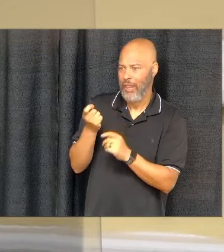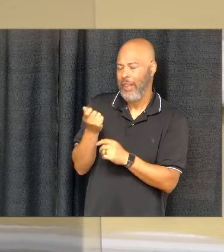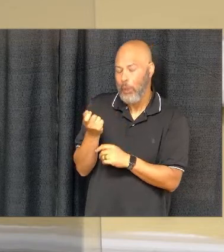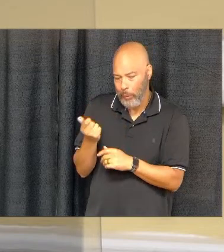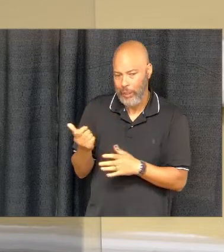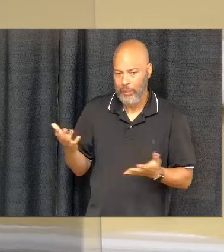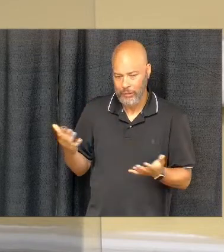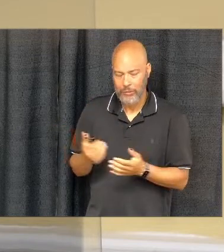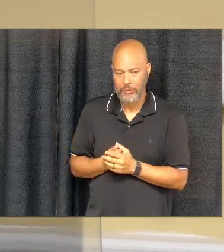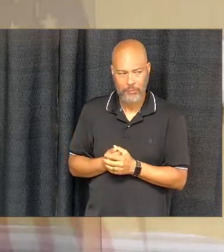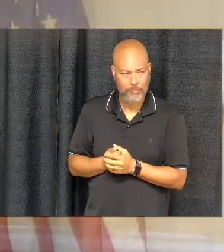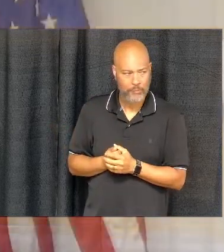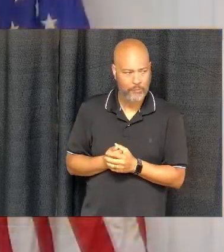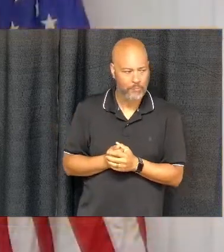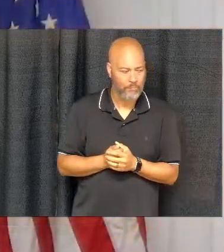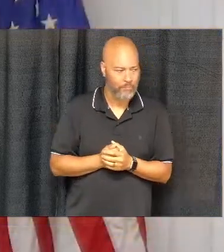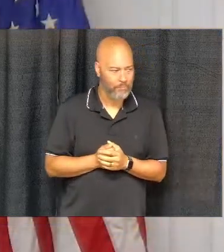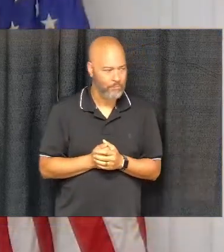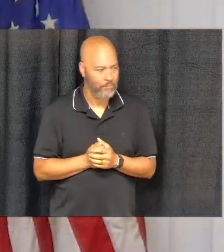bit.